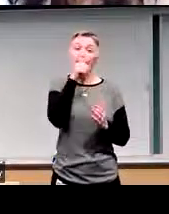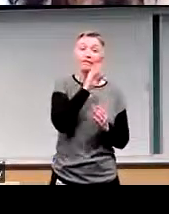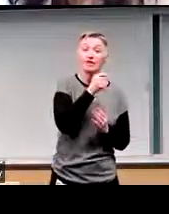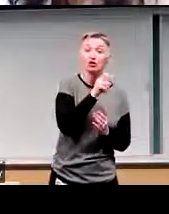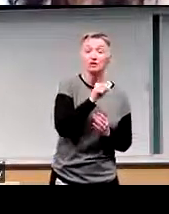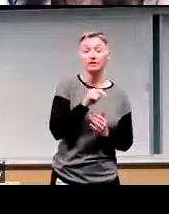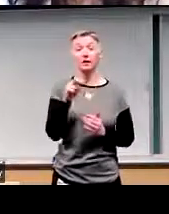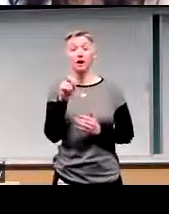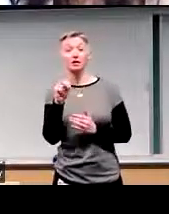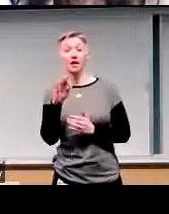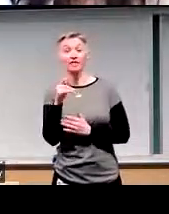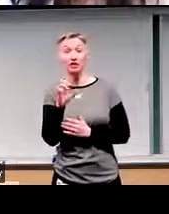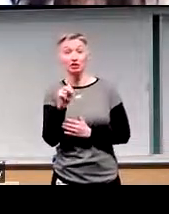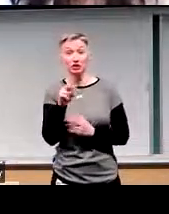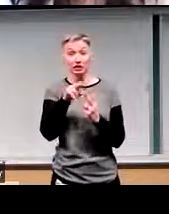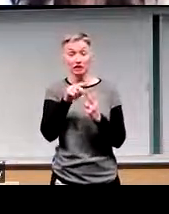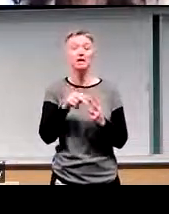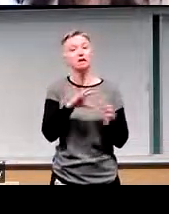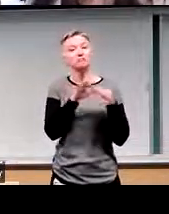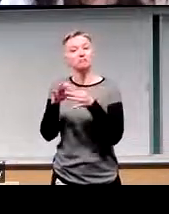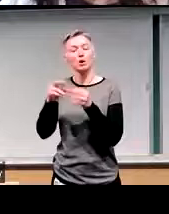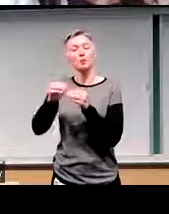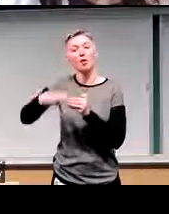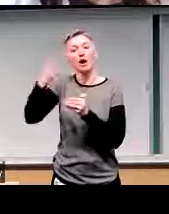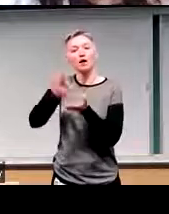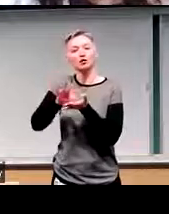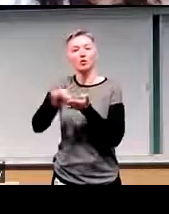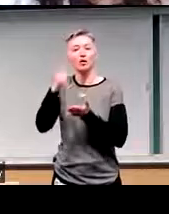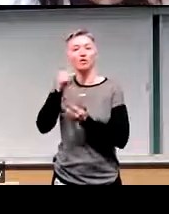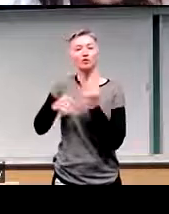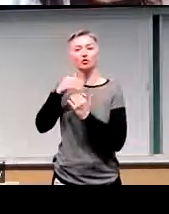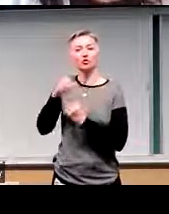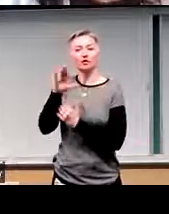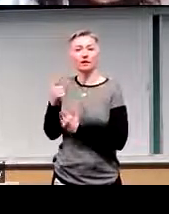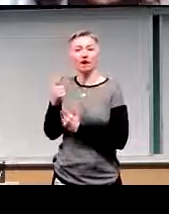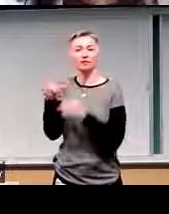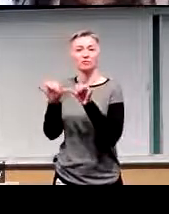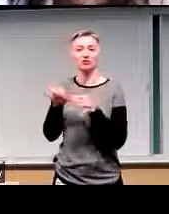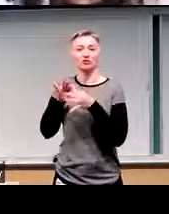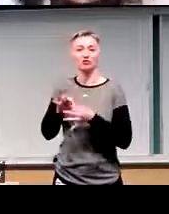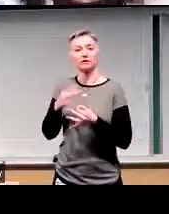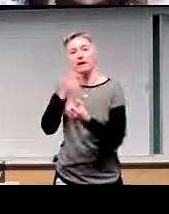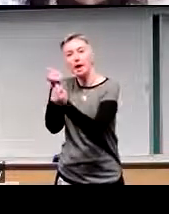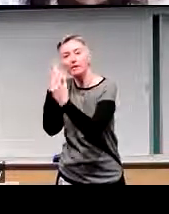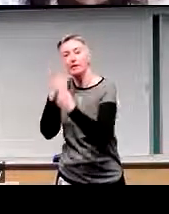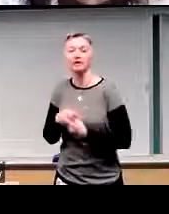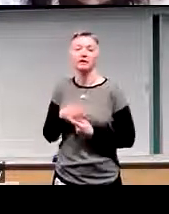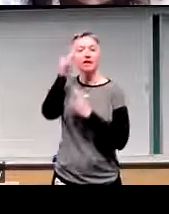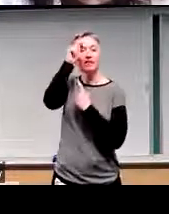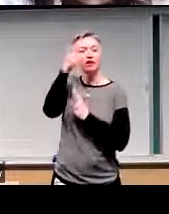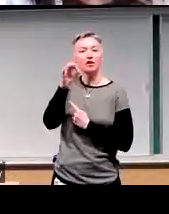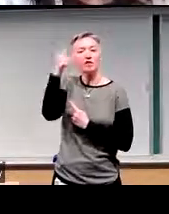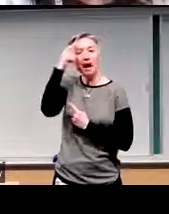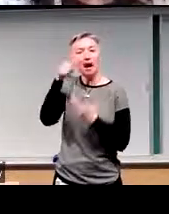was related to higher scores on social cognitive measures of empathy, theory of mind,